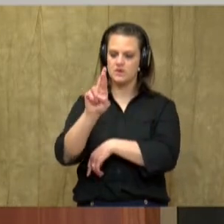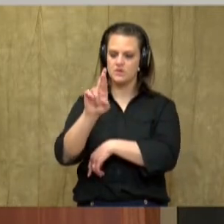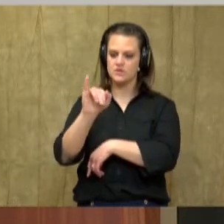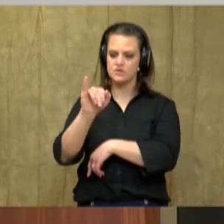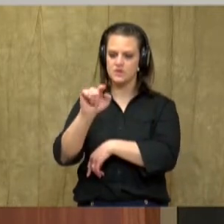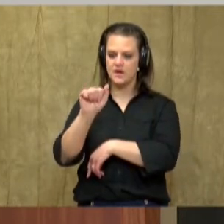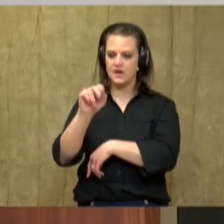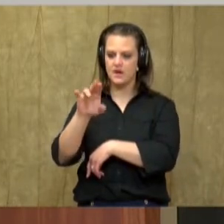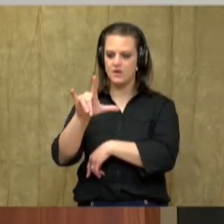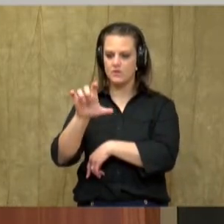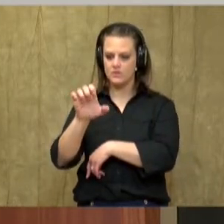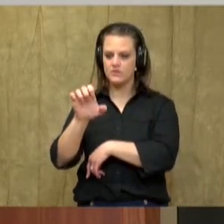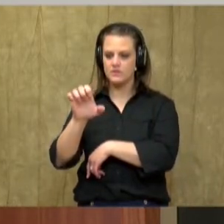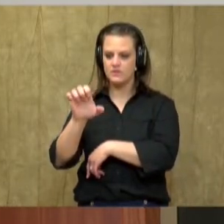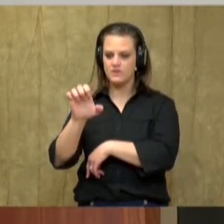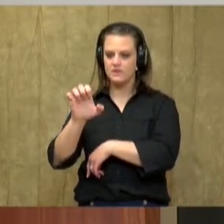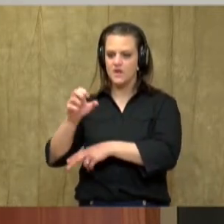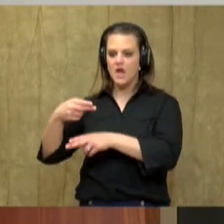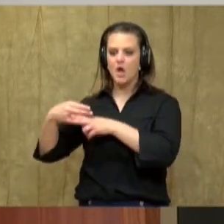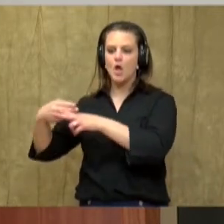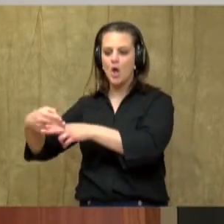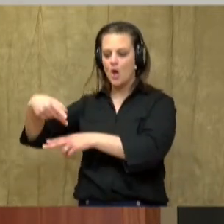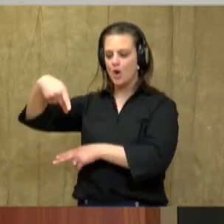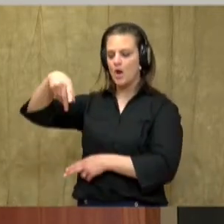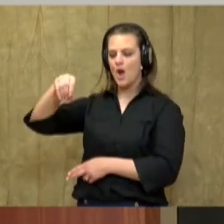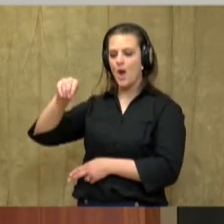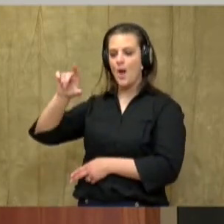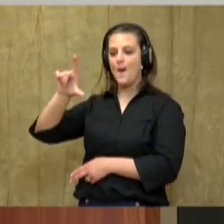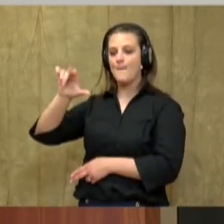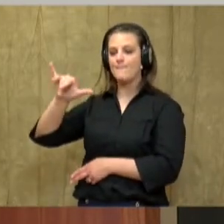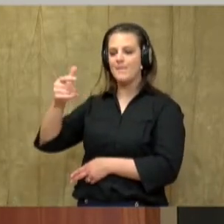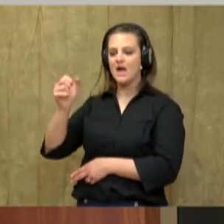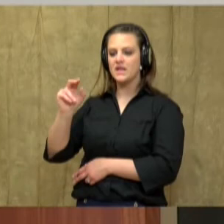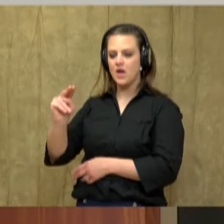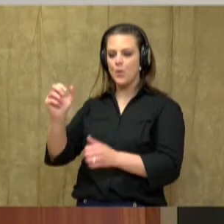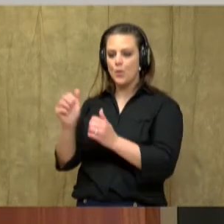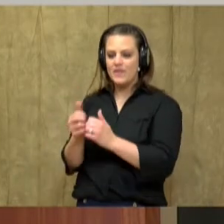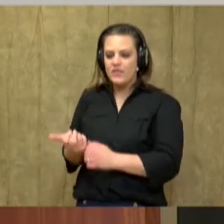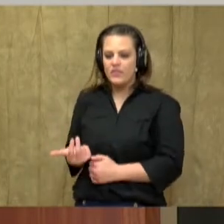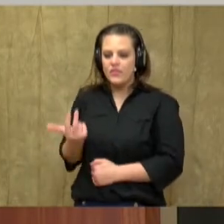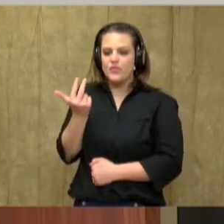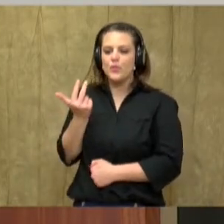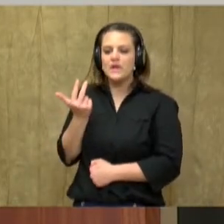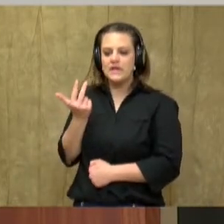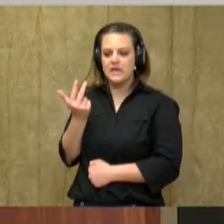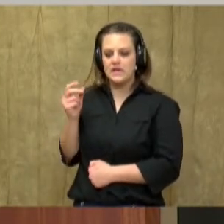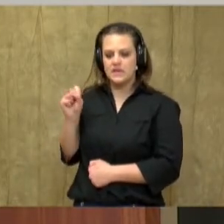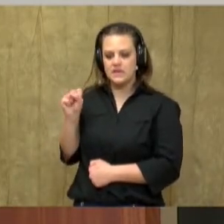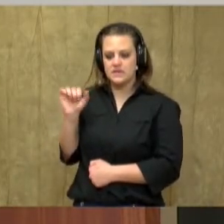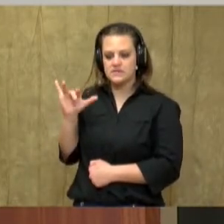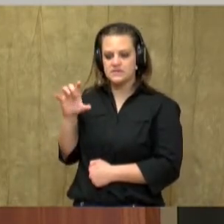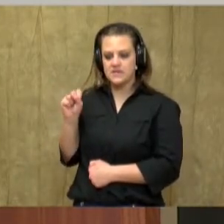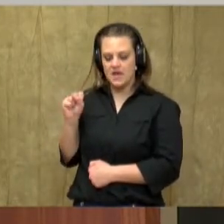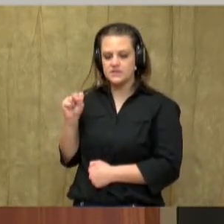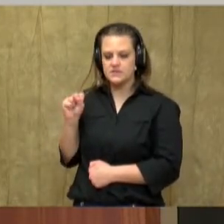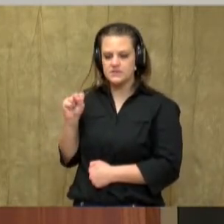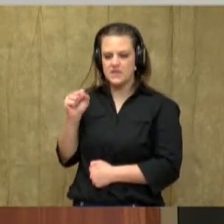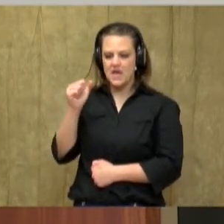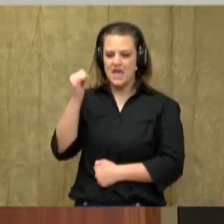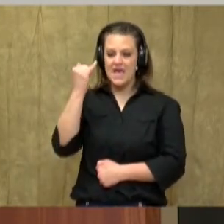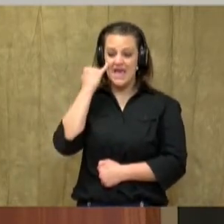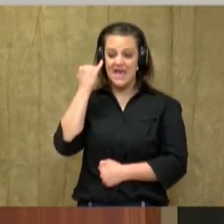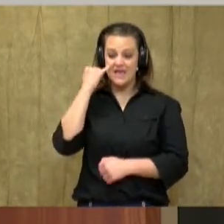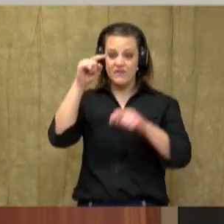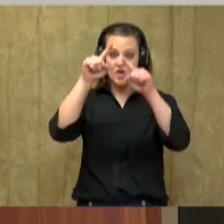a triangle is a polygon with 3 sides. But if it's a triangle and it has a